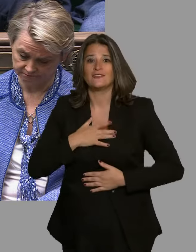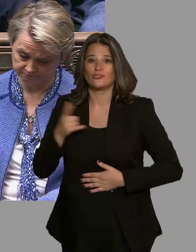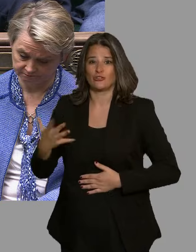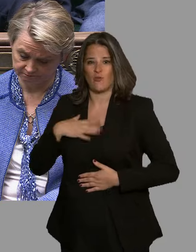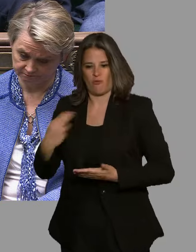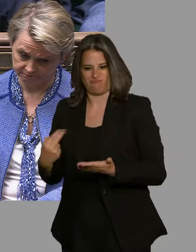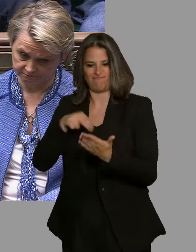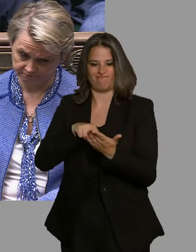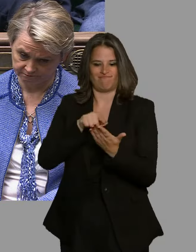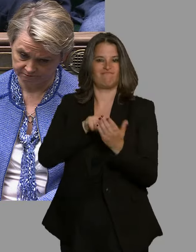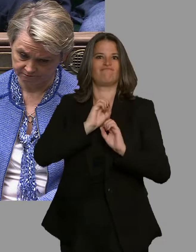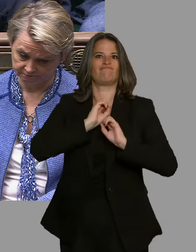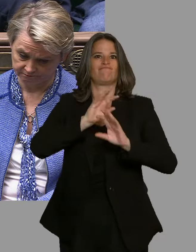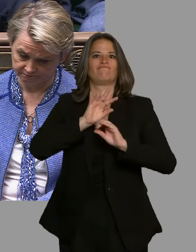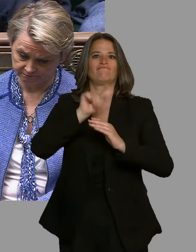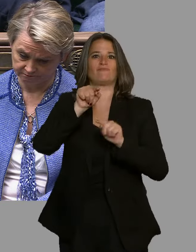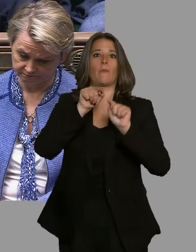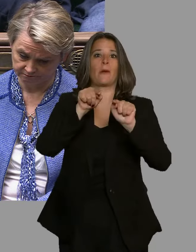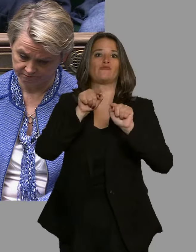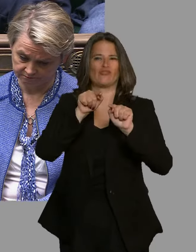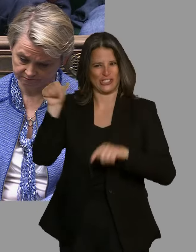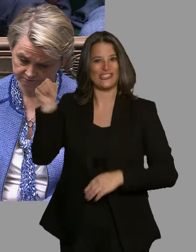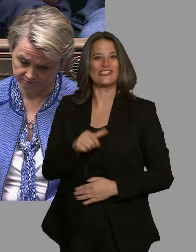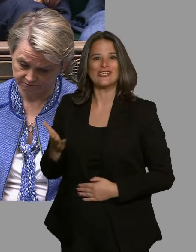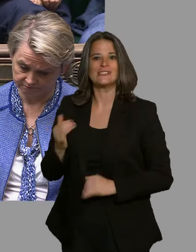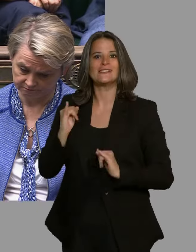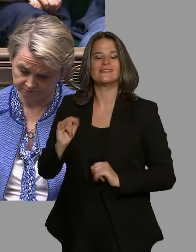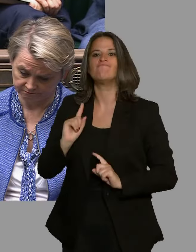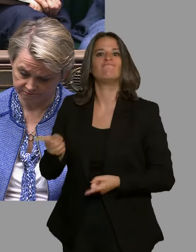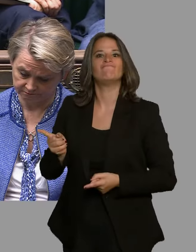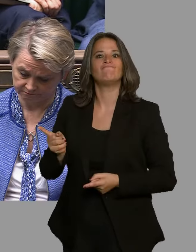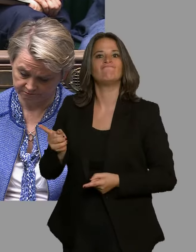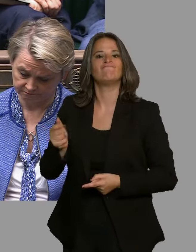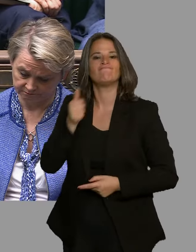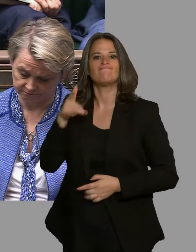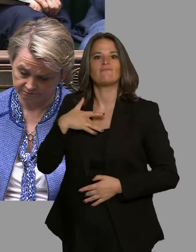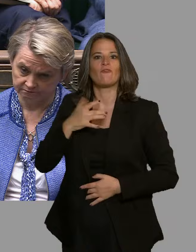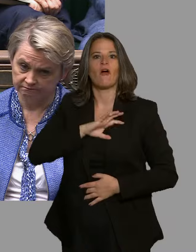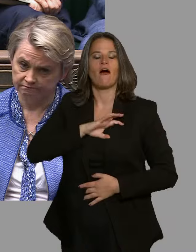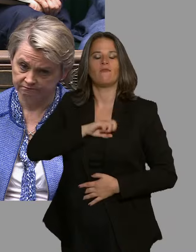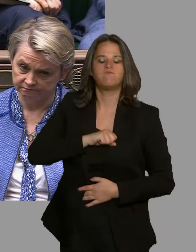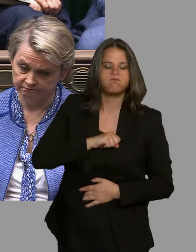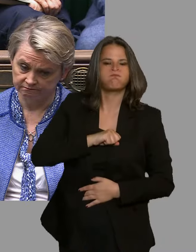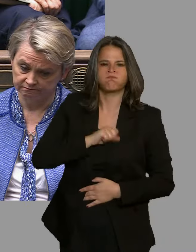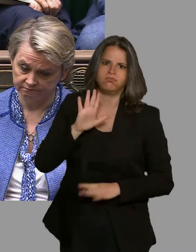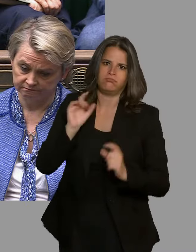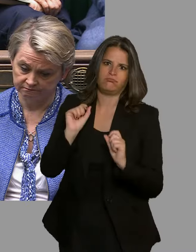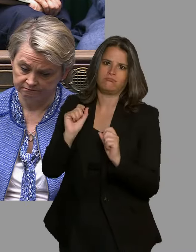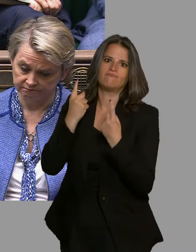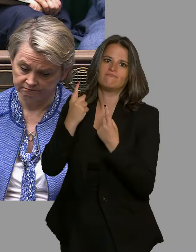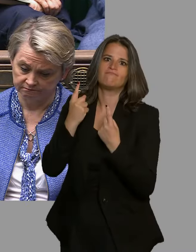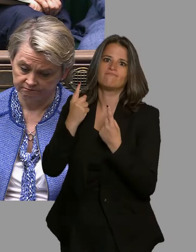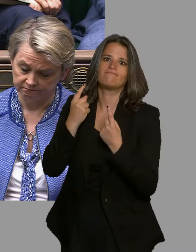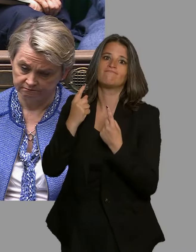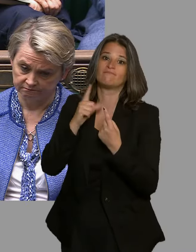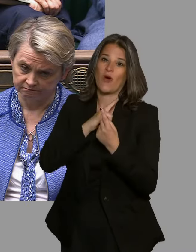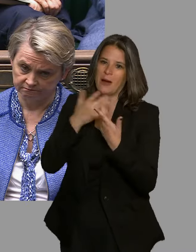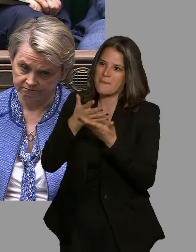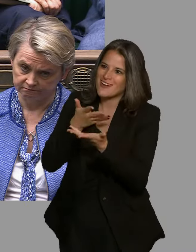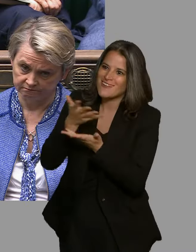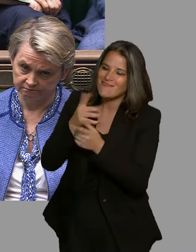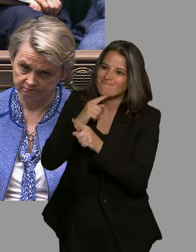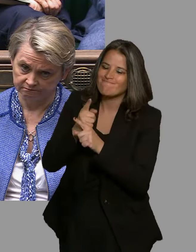honourable friend for allowing that victim impact statement to be heard by the whole world, by being read out in this chamber. Cowards